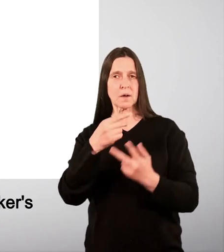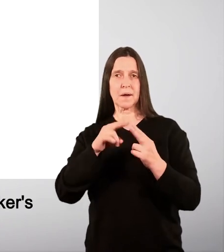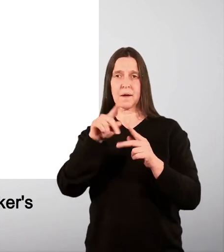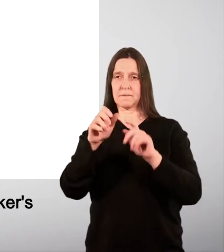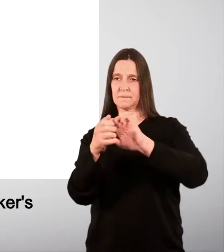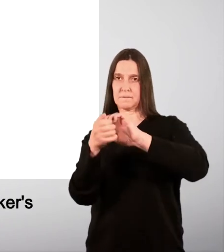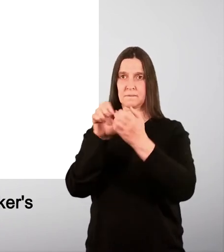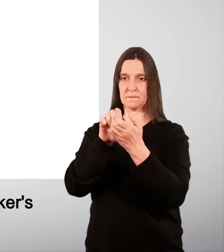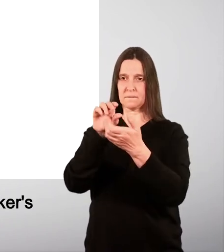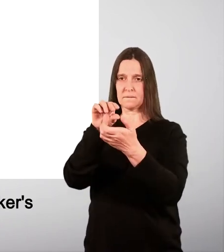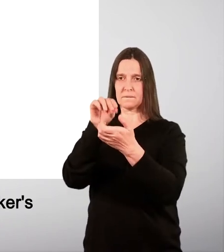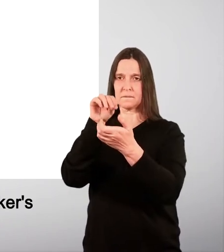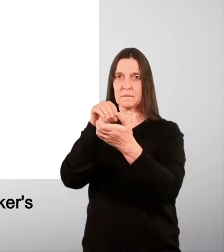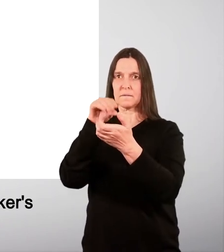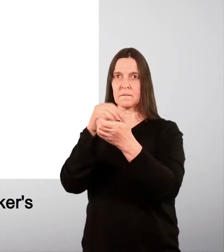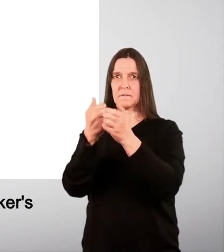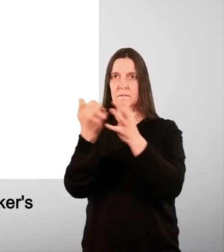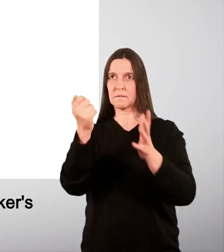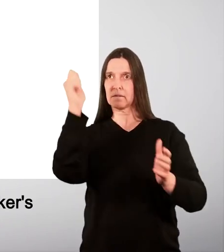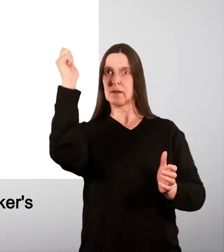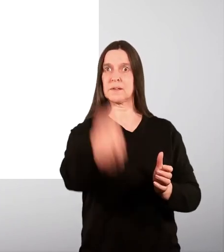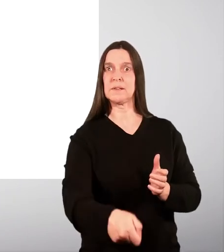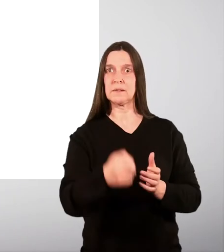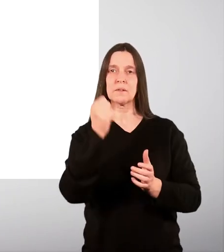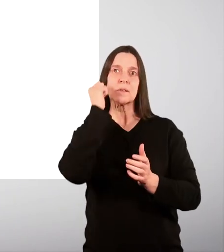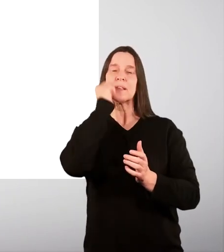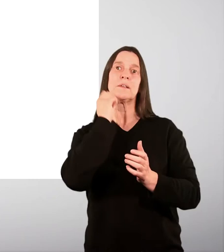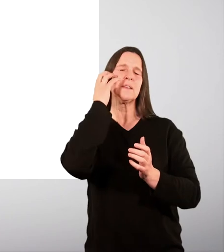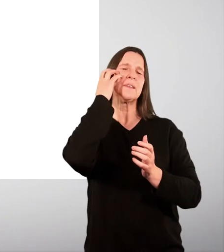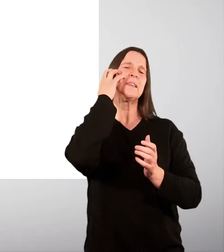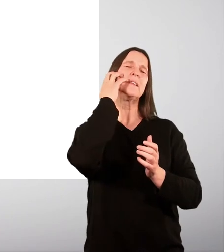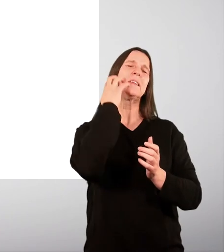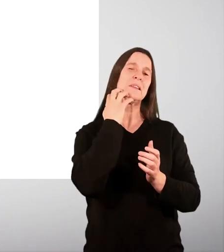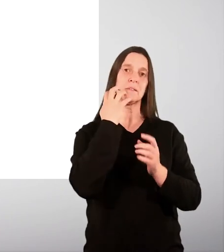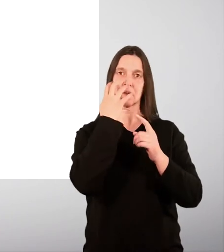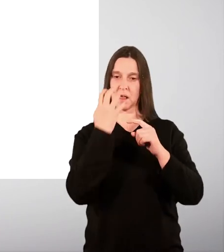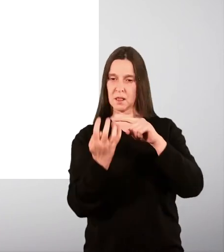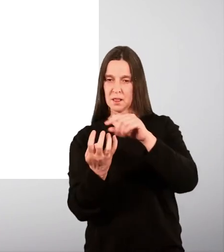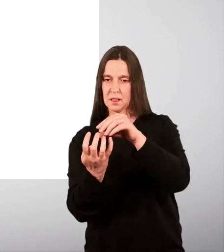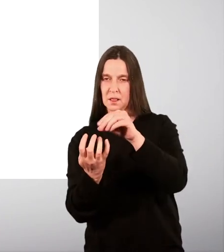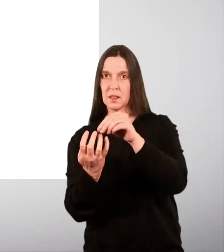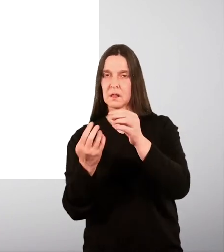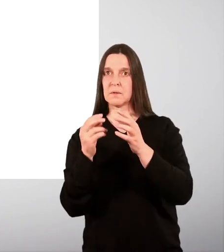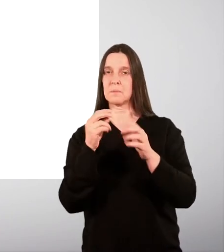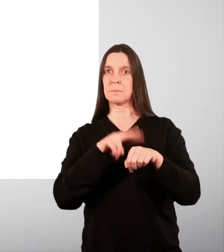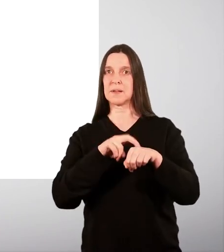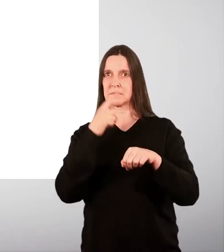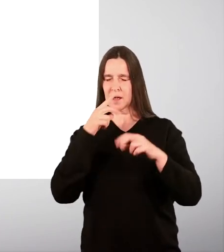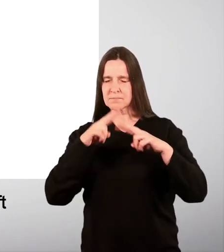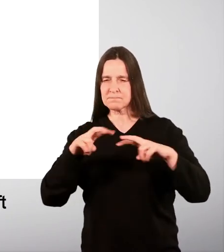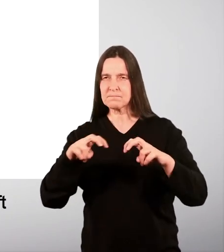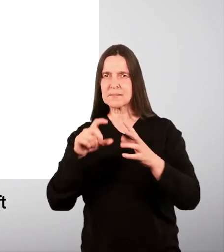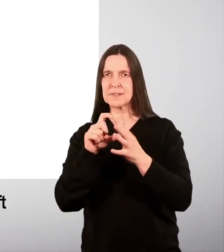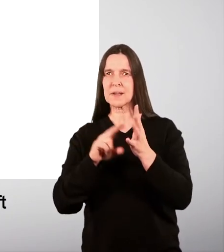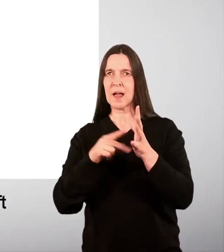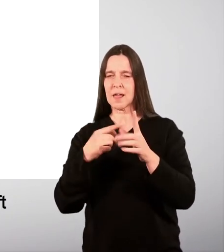down your attacker's face, you will not only fend them off, but make it easy for the police to identify your attacker, both by the scratches on